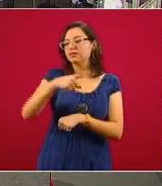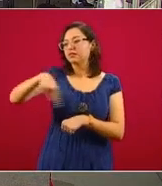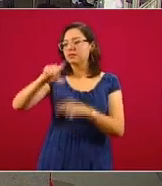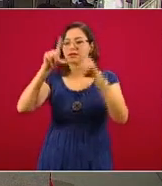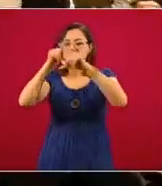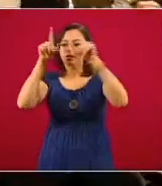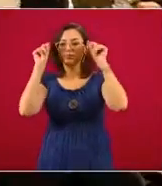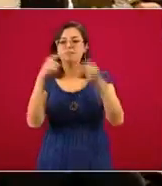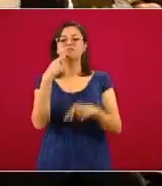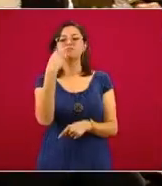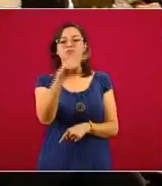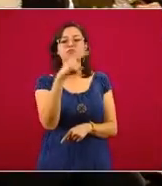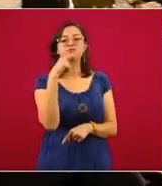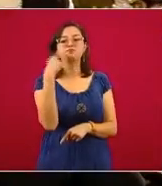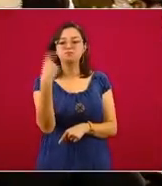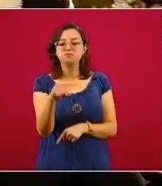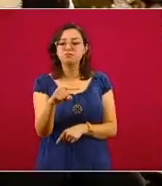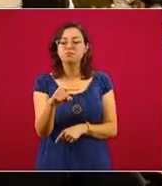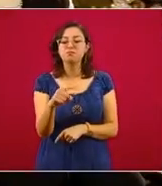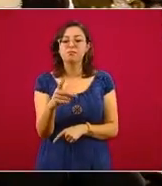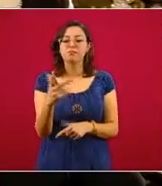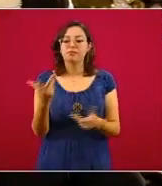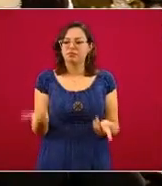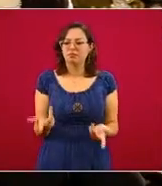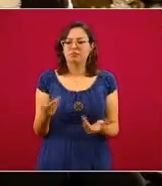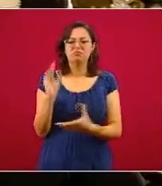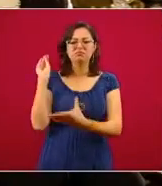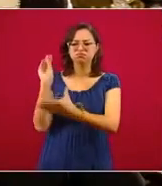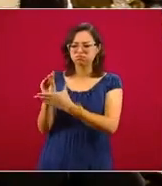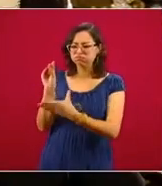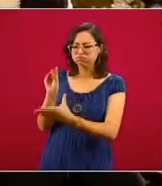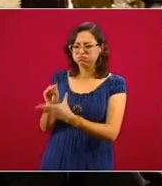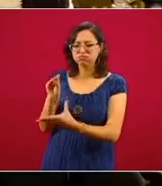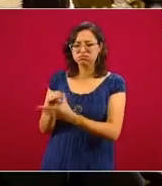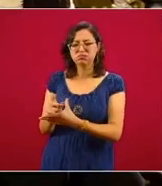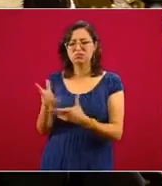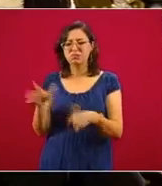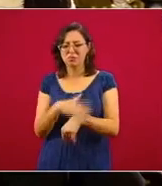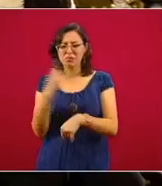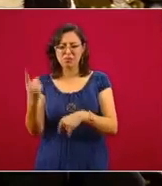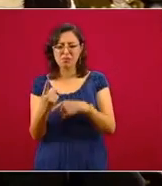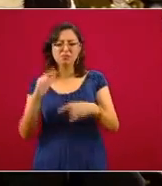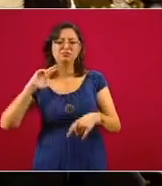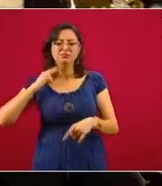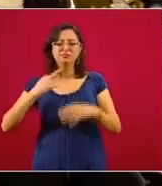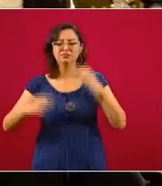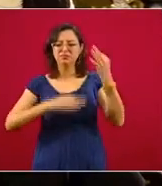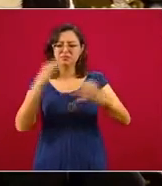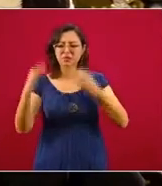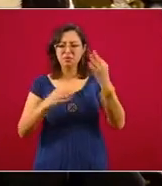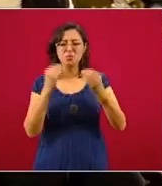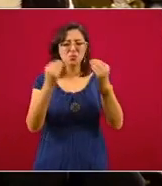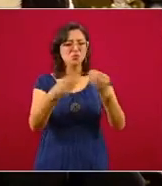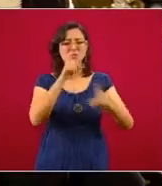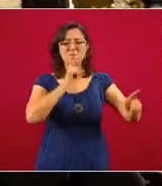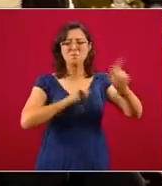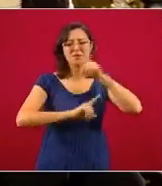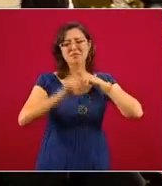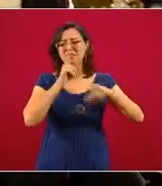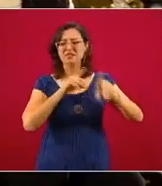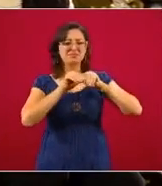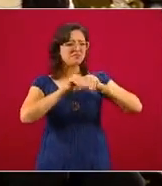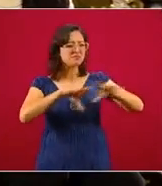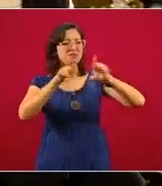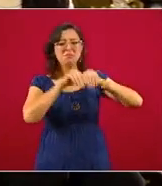and nurses, and they're saying that they've been overshadowed by bots who are reporting fake